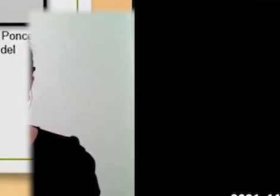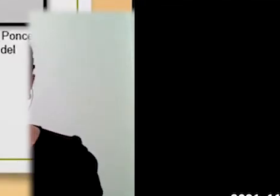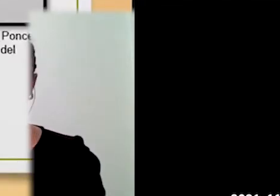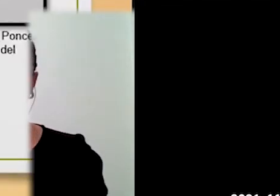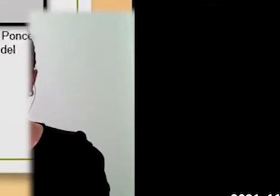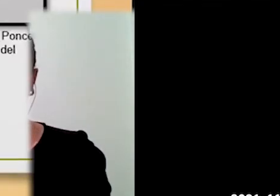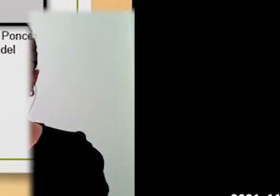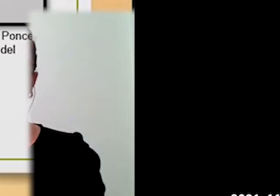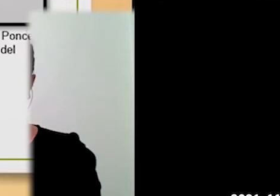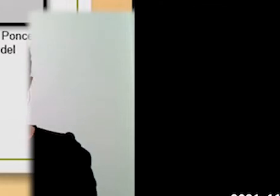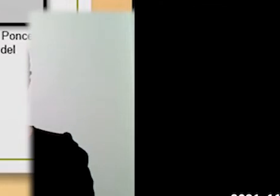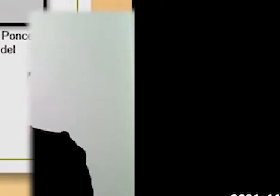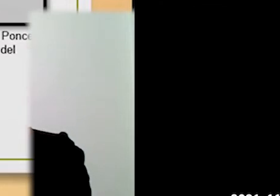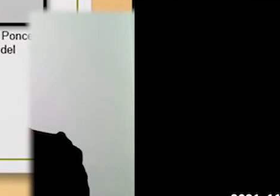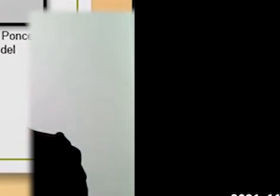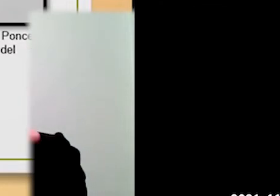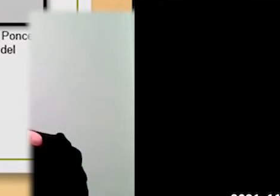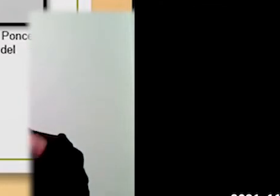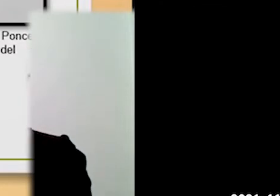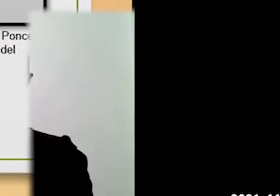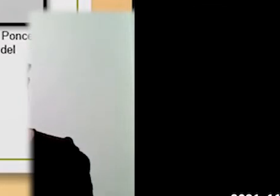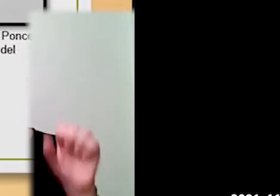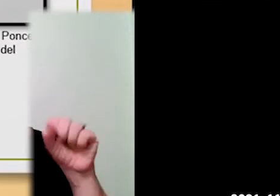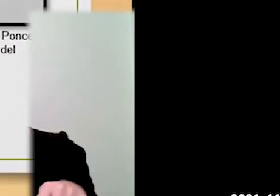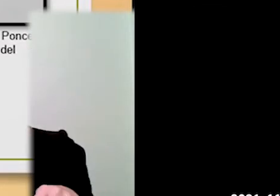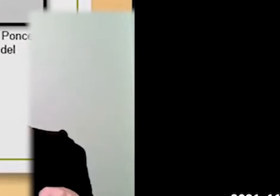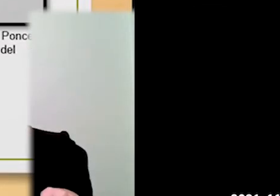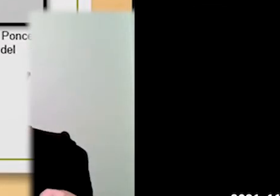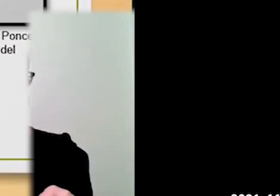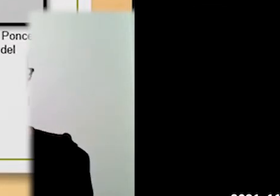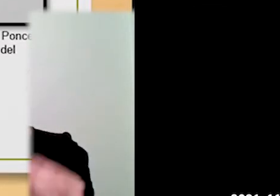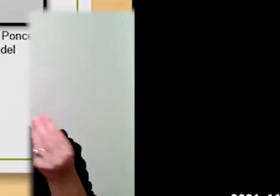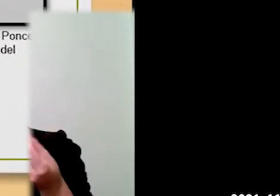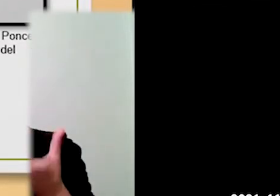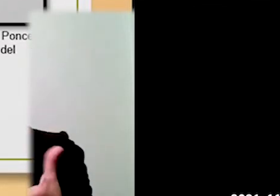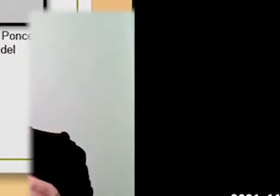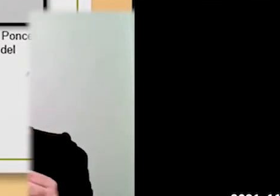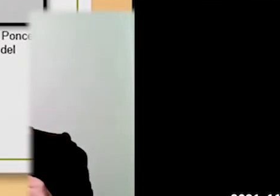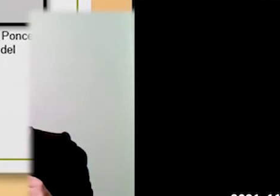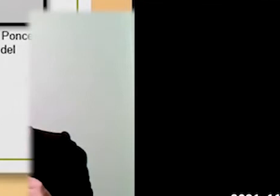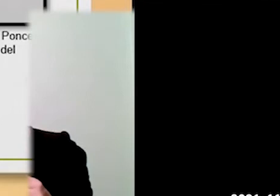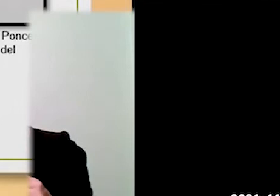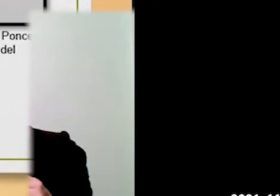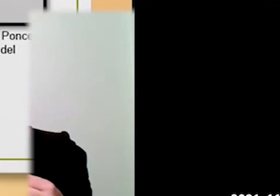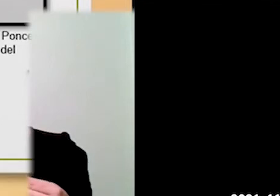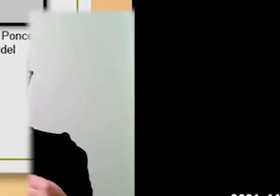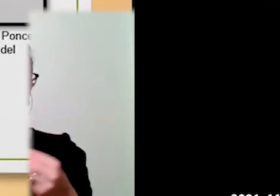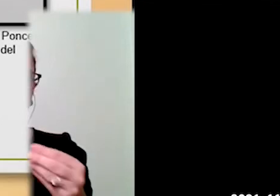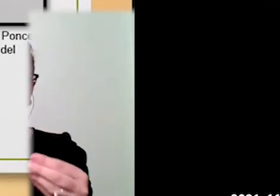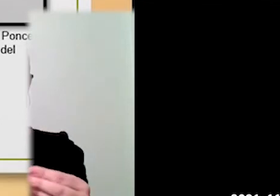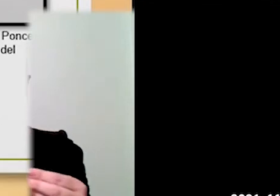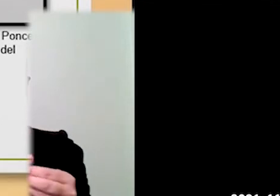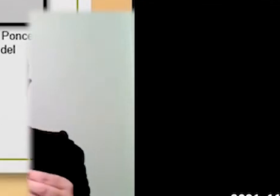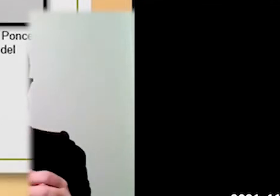In these repositories, useful information providing background information was found in